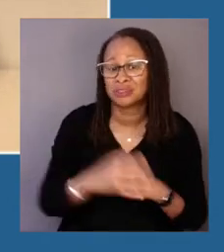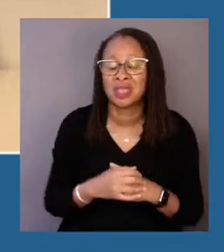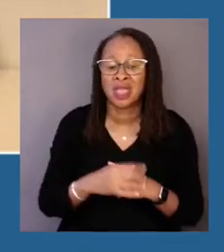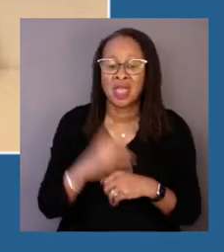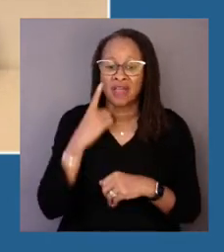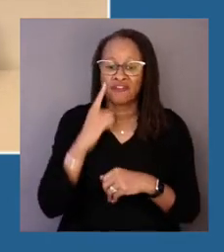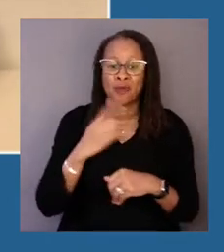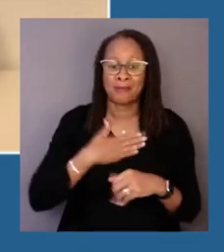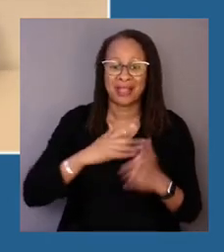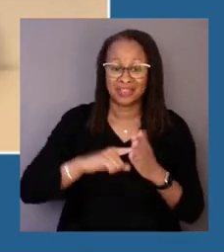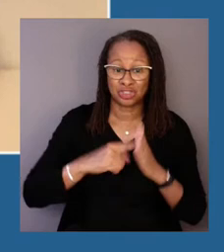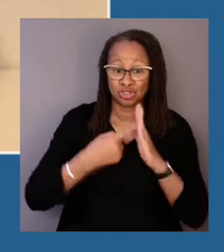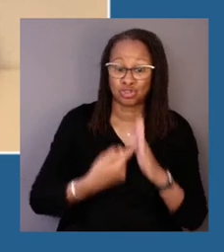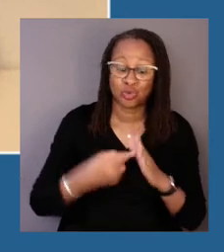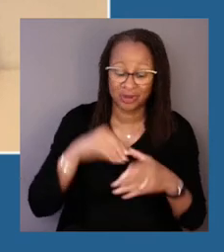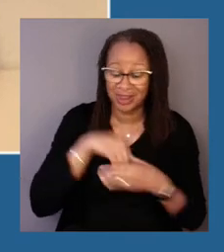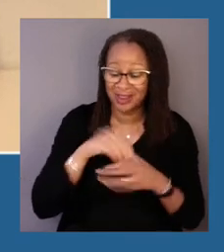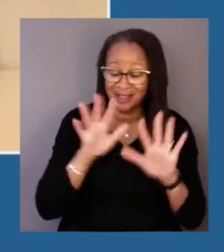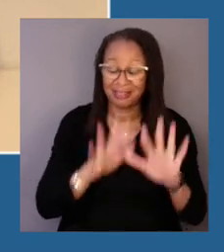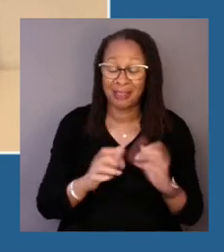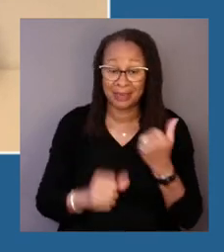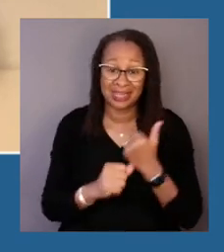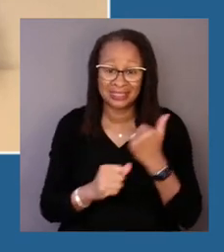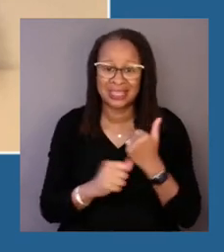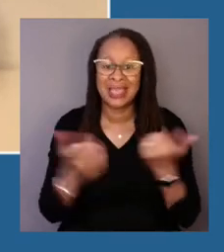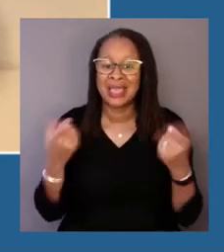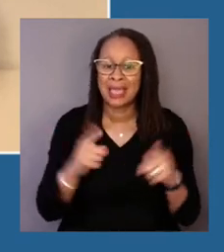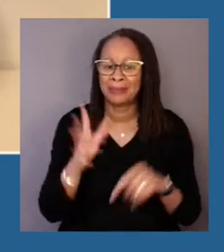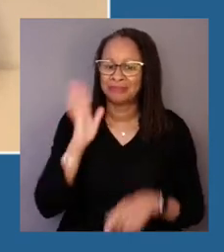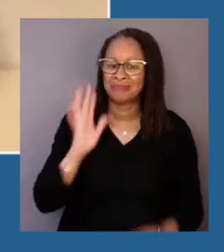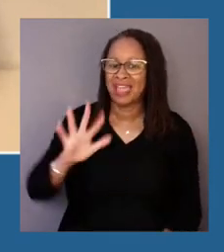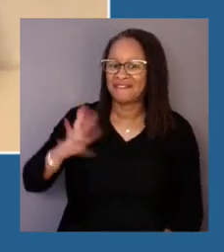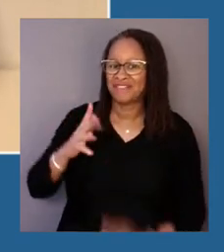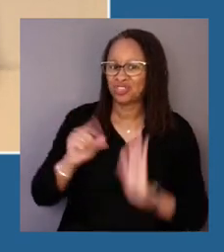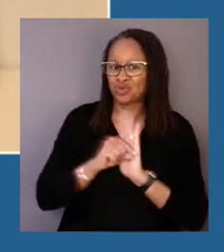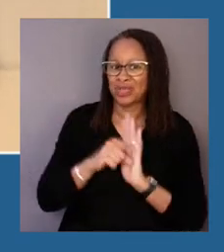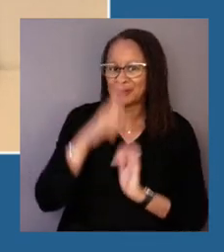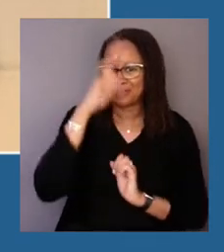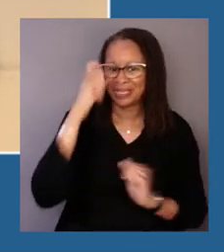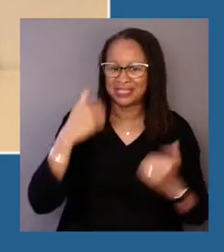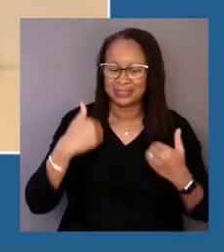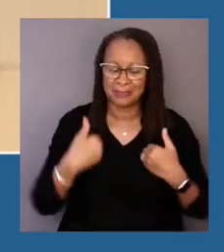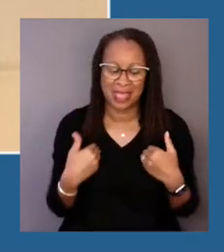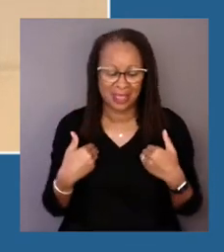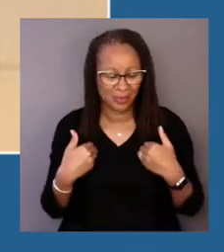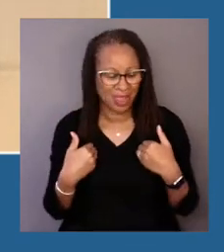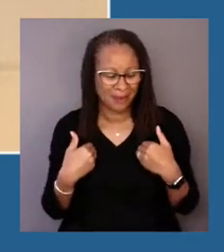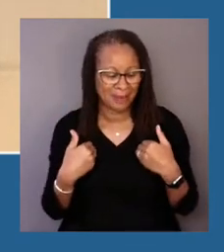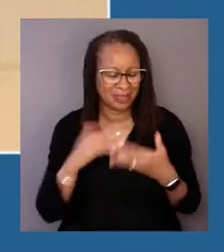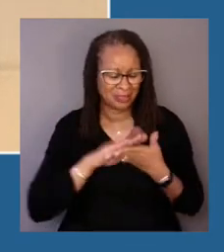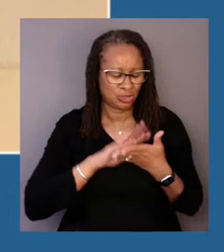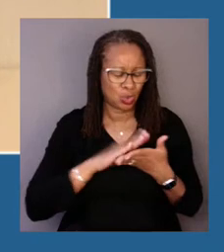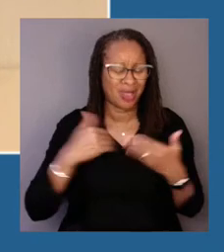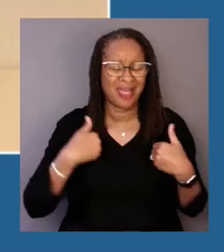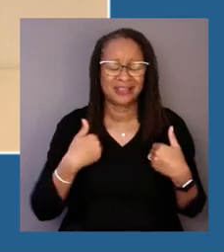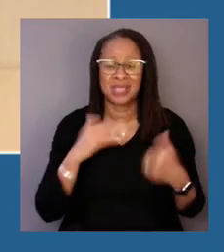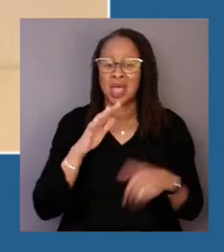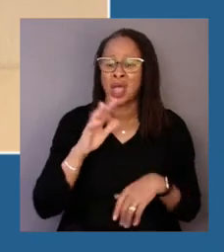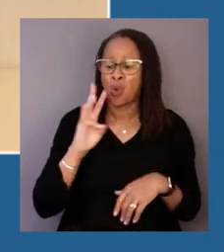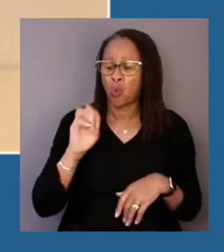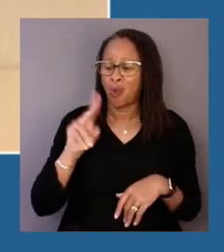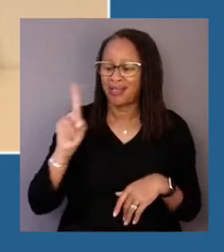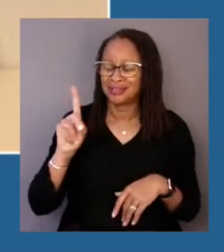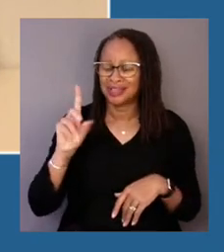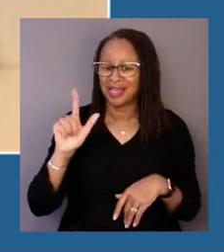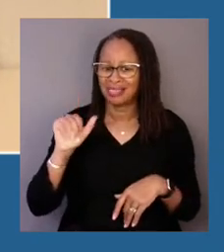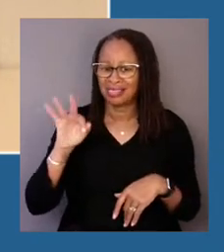start in climate advocacy was kind of in fifth grade, because my school has like this wildlife conservation club, but the teacher made sure, like,